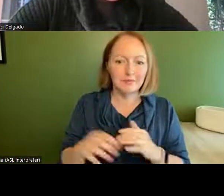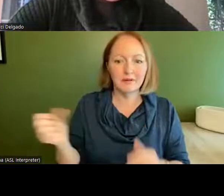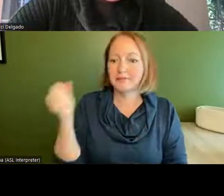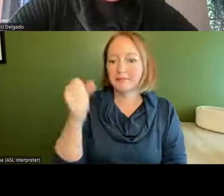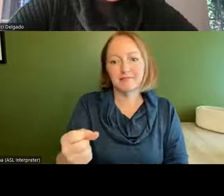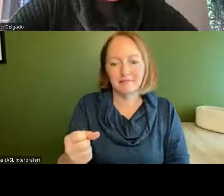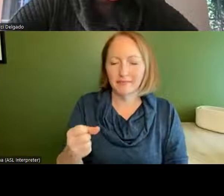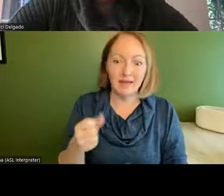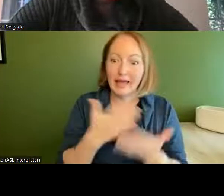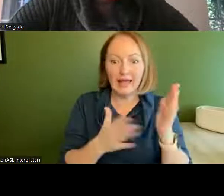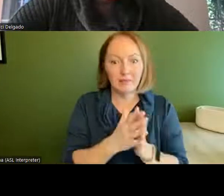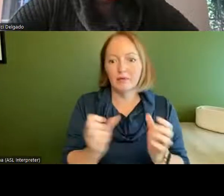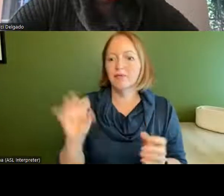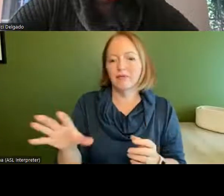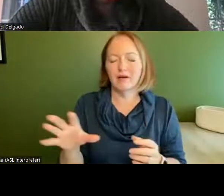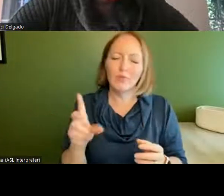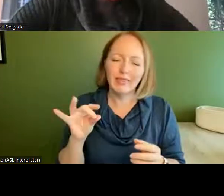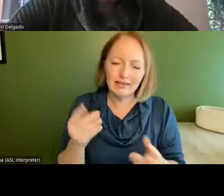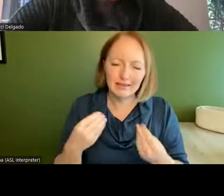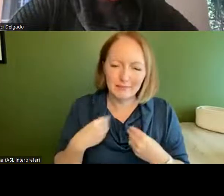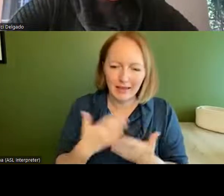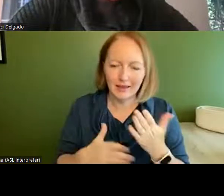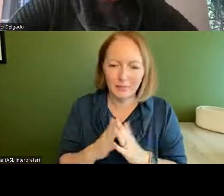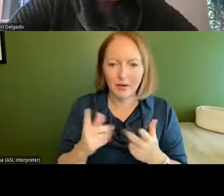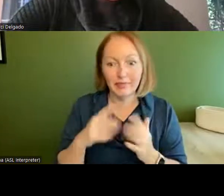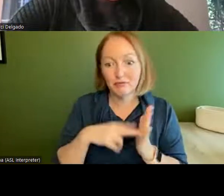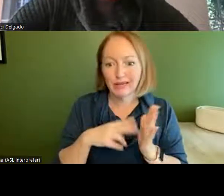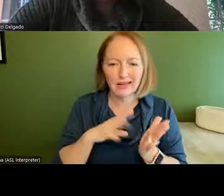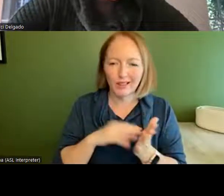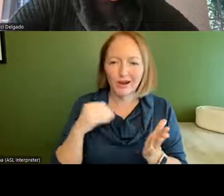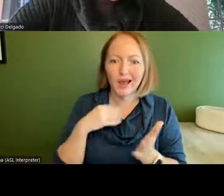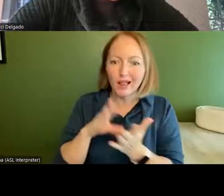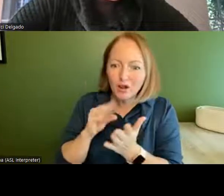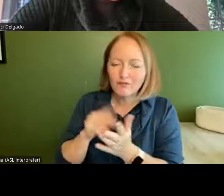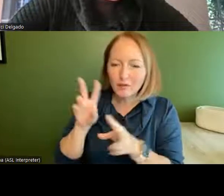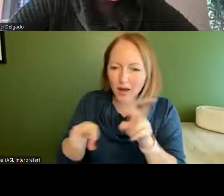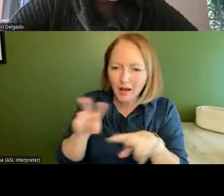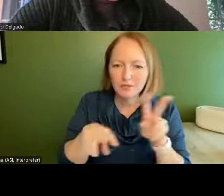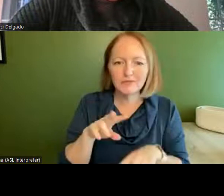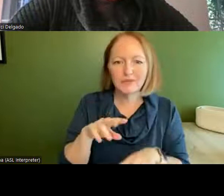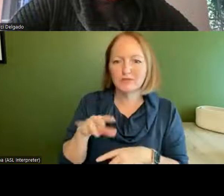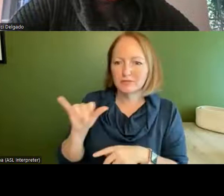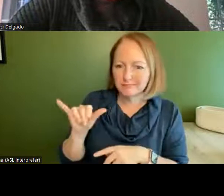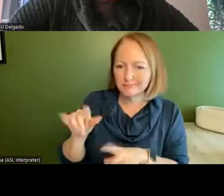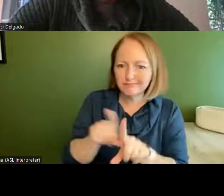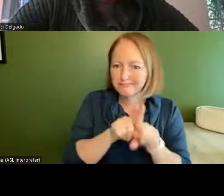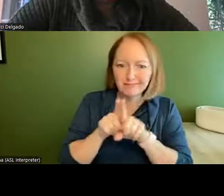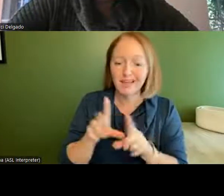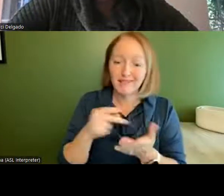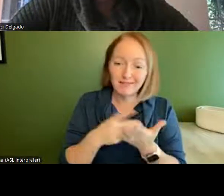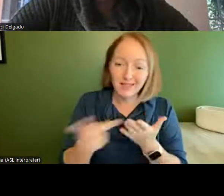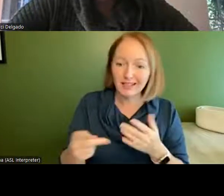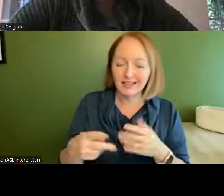a handbook. Well, I did get thrown a handbook, but and expect to read it and learn. I learned from observation and from failing, from